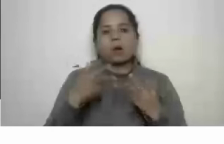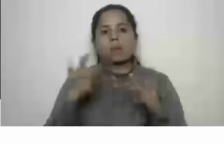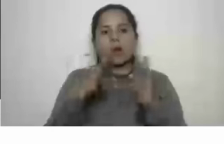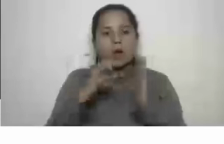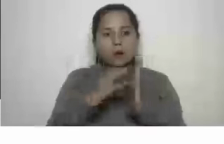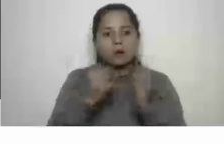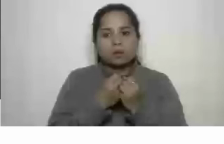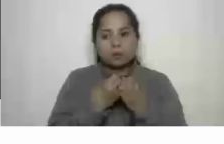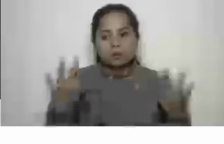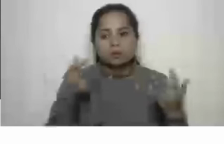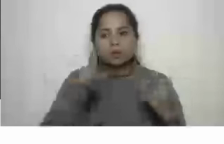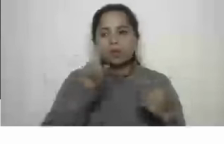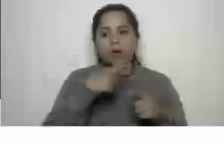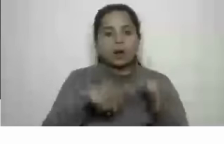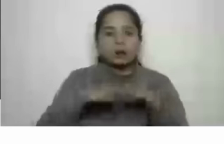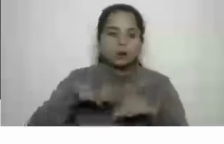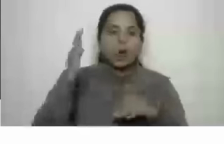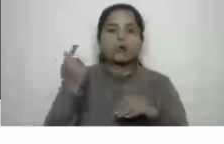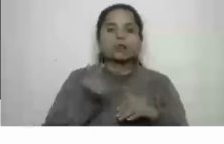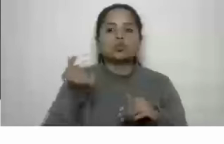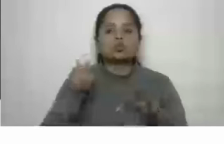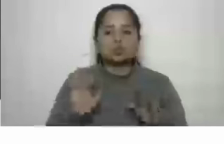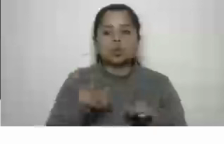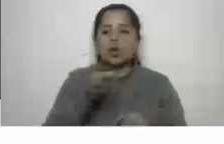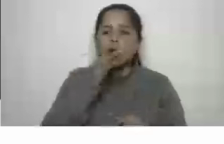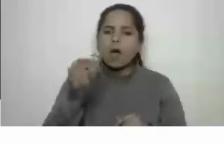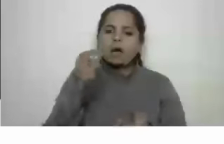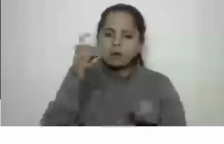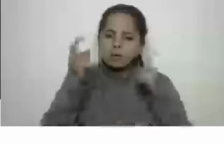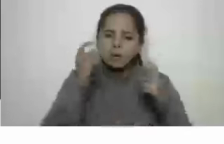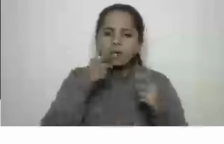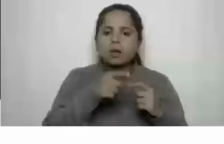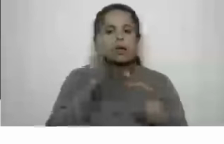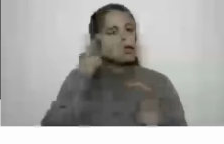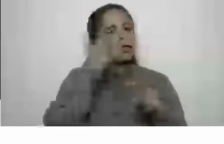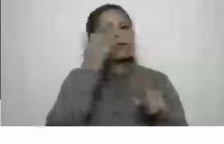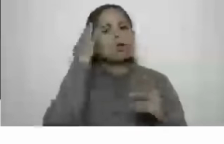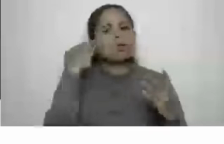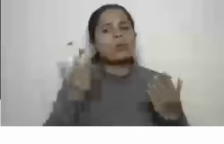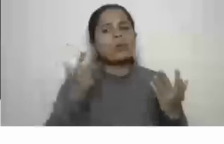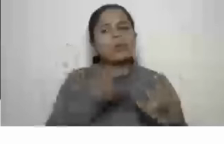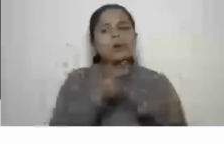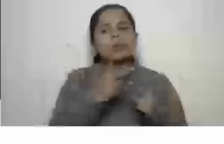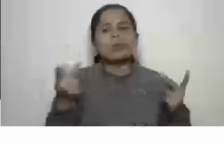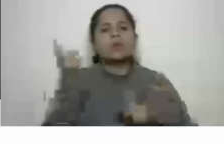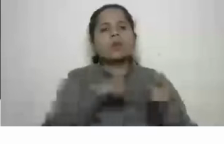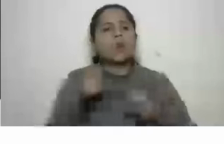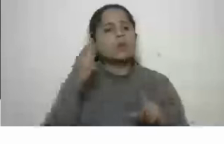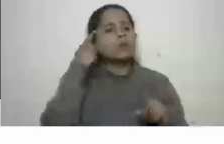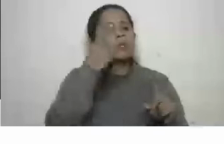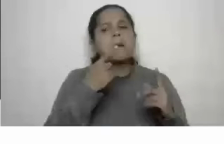where more than one language is used, and ask them to think of the purpose of using these multiple languages.